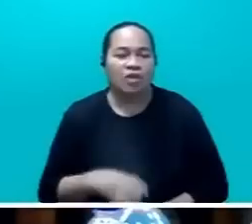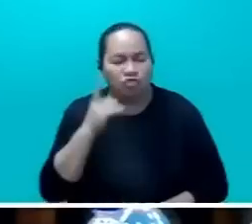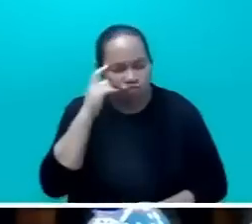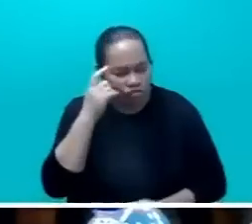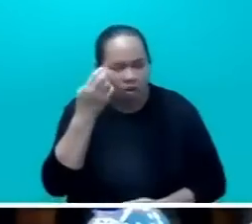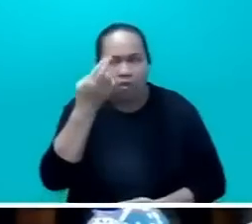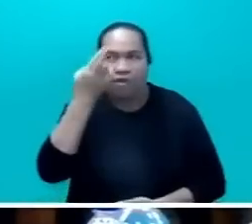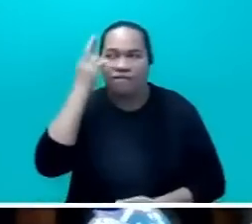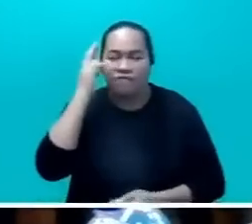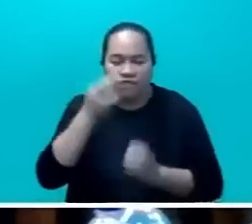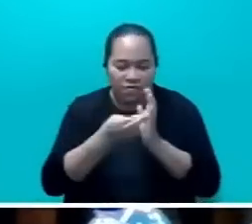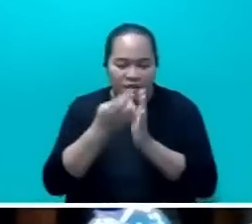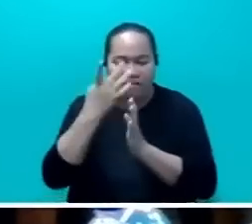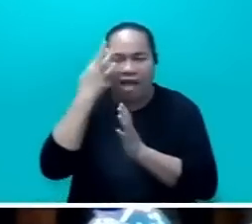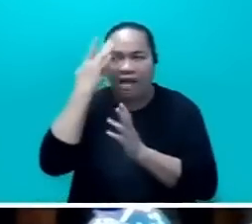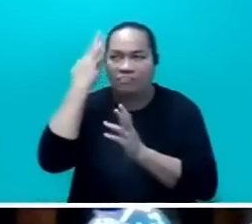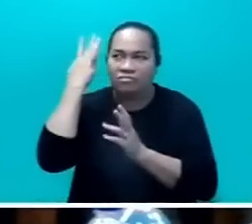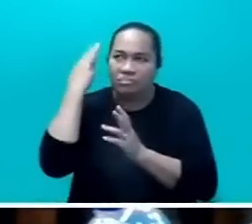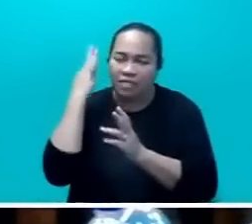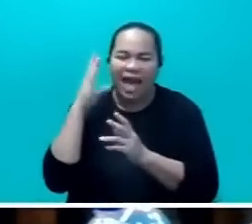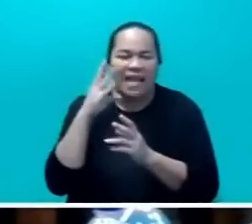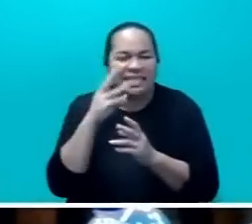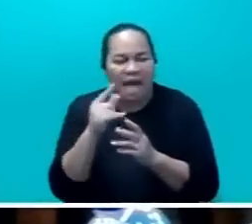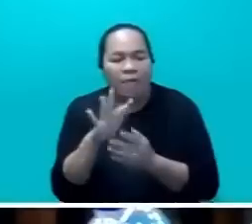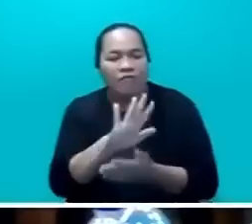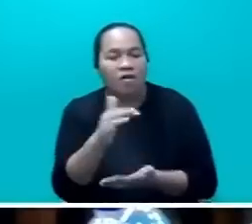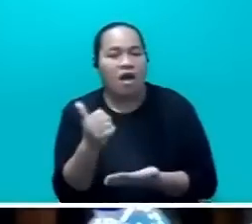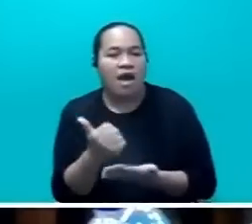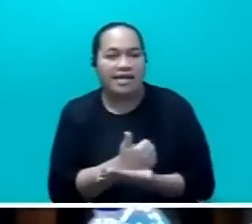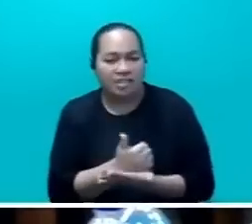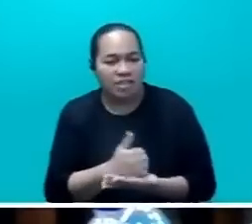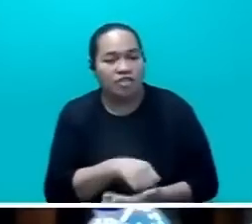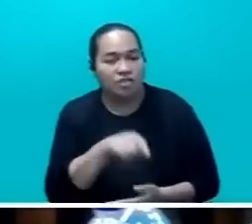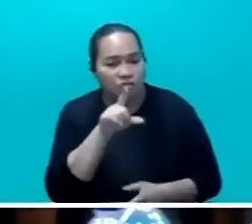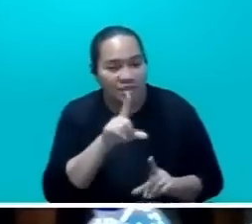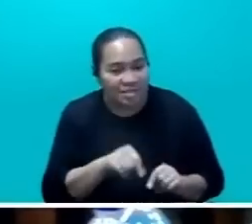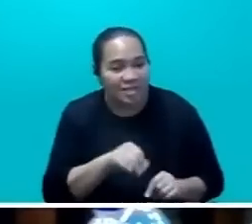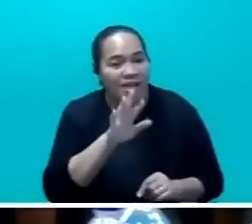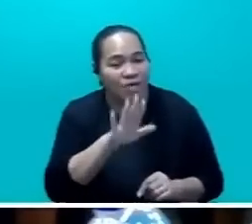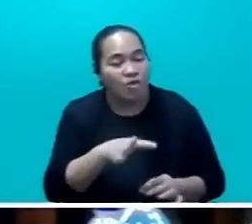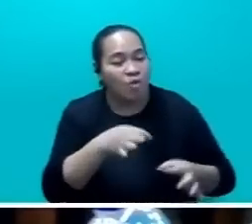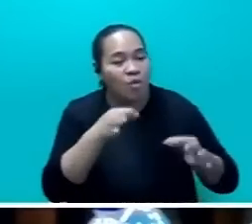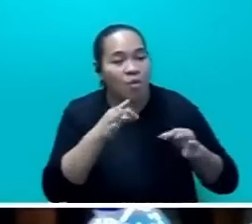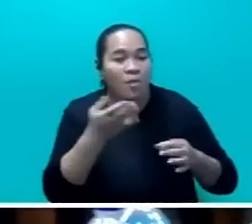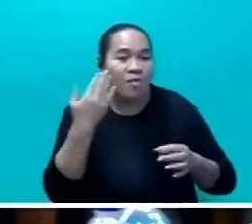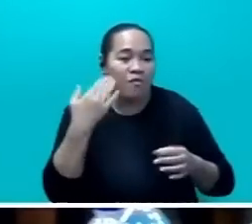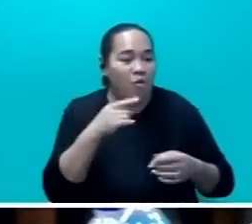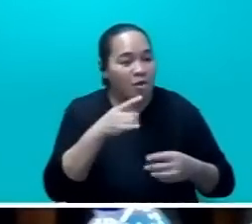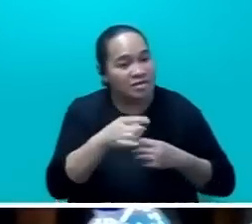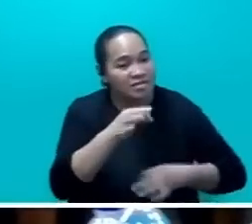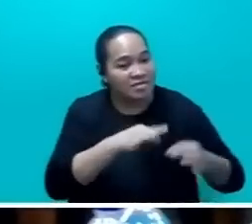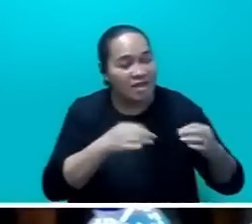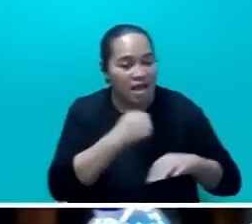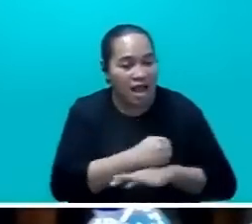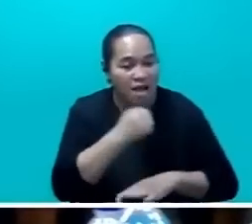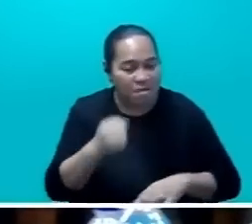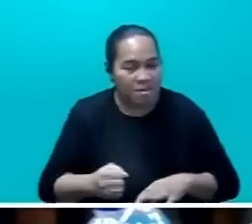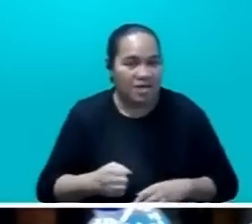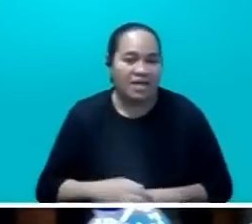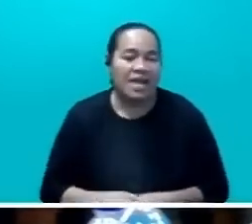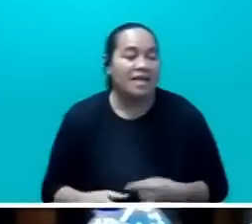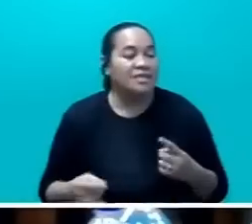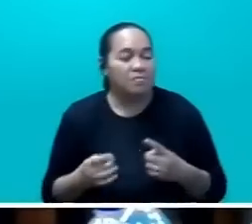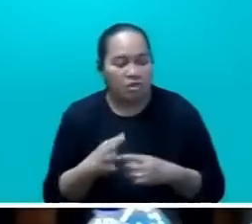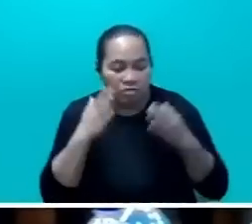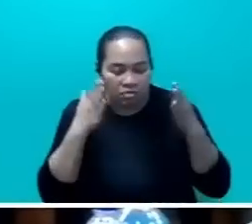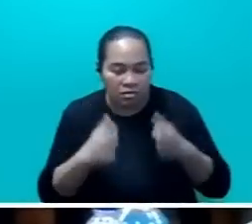reflect on some of the actions that they took when they were in government, and that relates to the town and